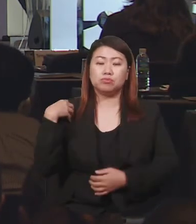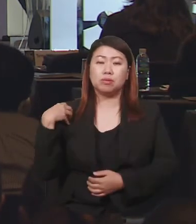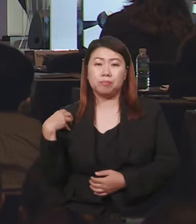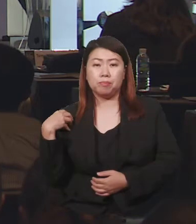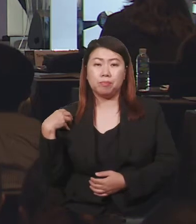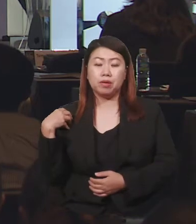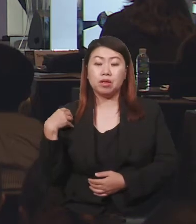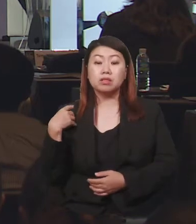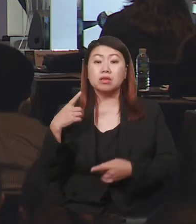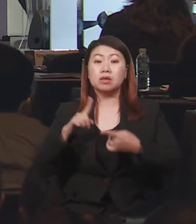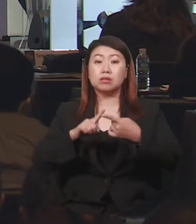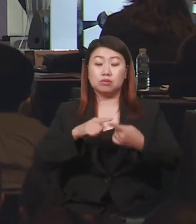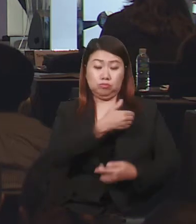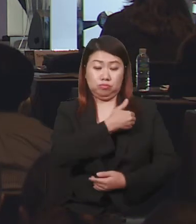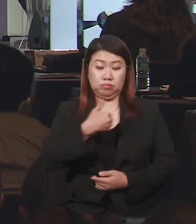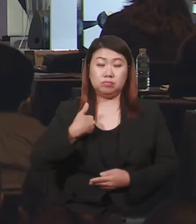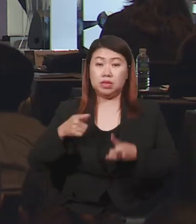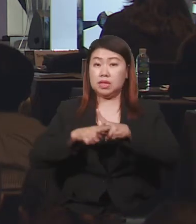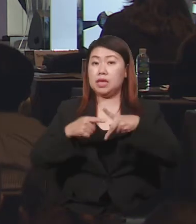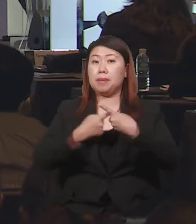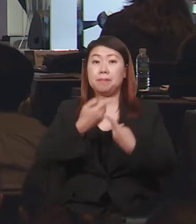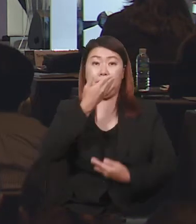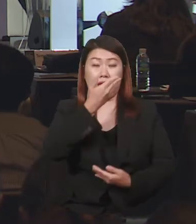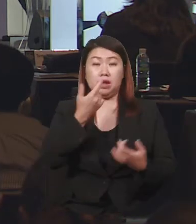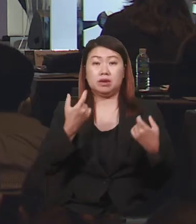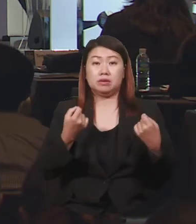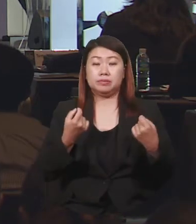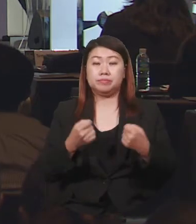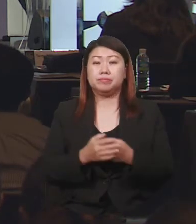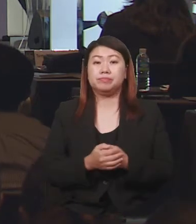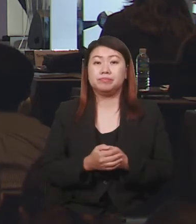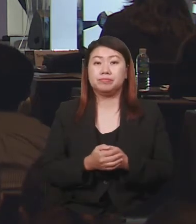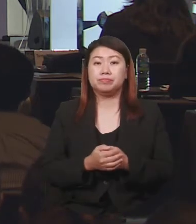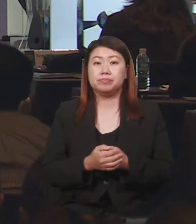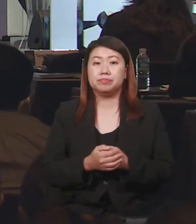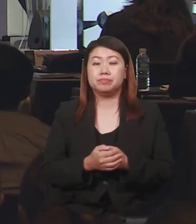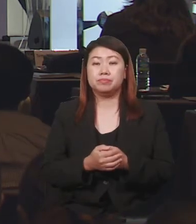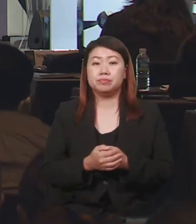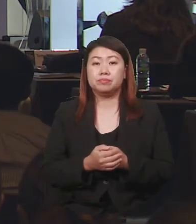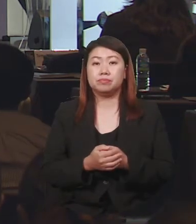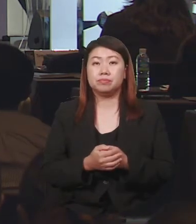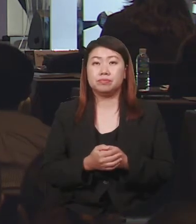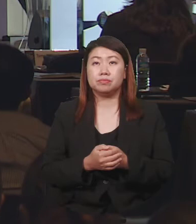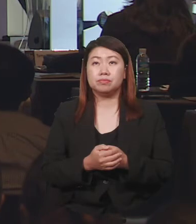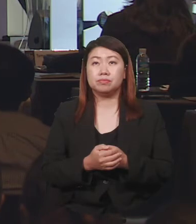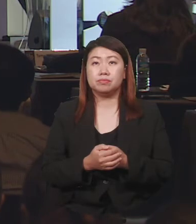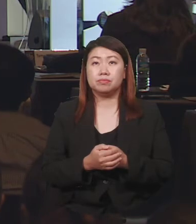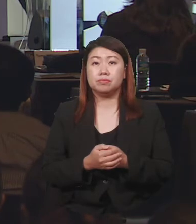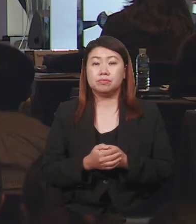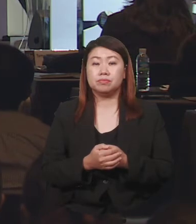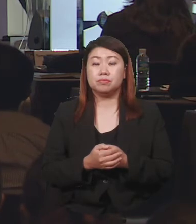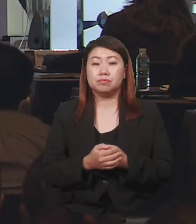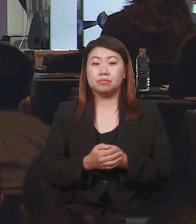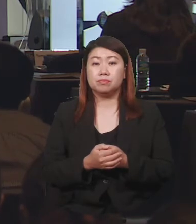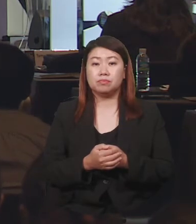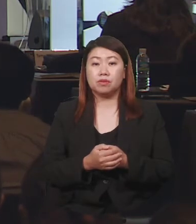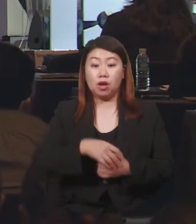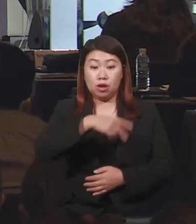Indonesian Aid, I know you spoke about this in your presentation. I was very glad to see that. I think some of your barriers that you